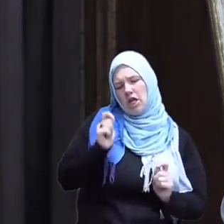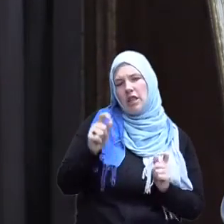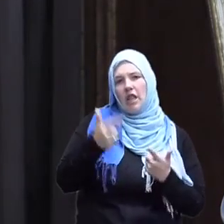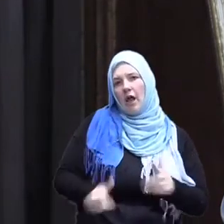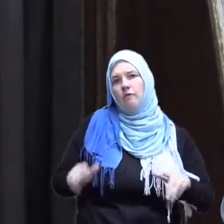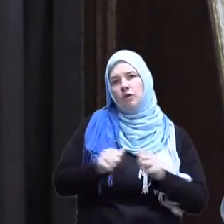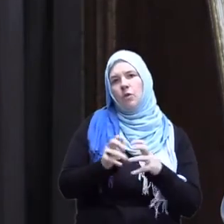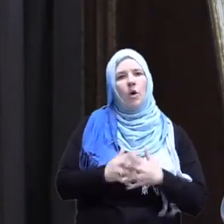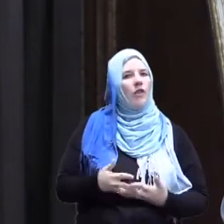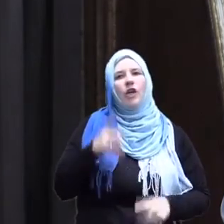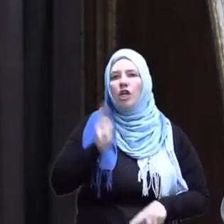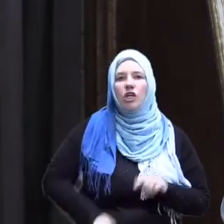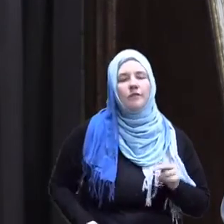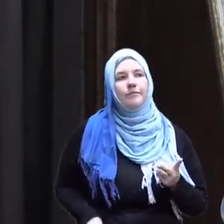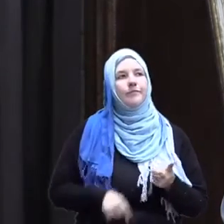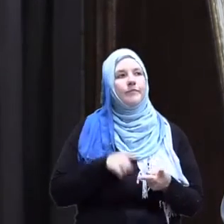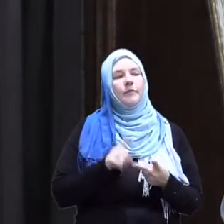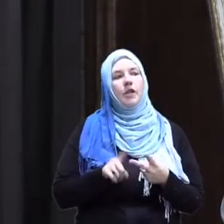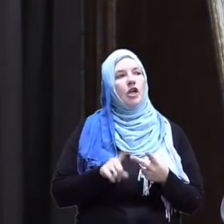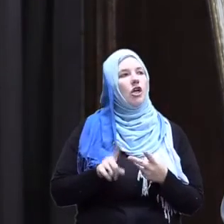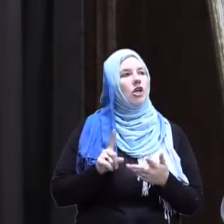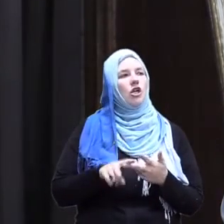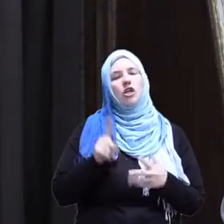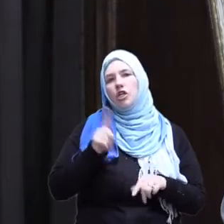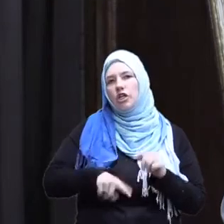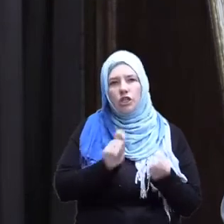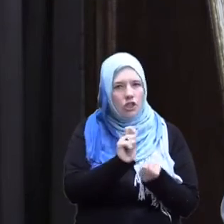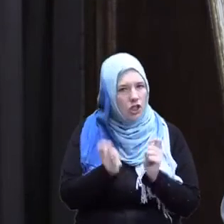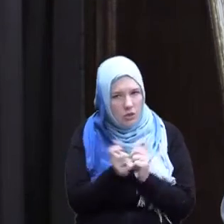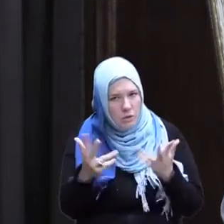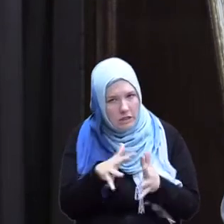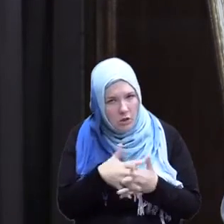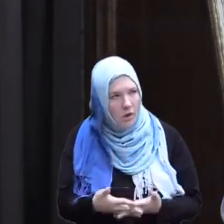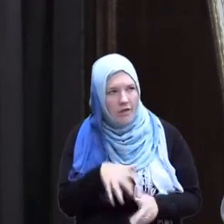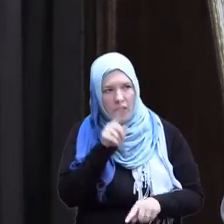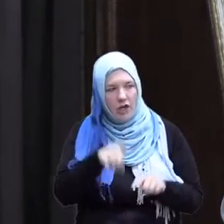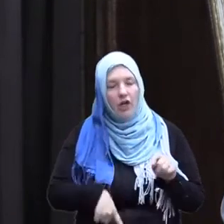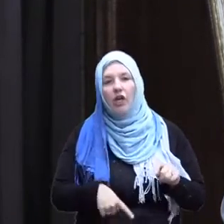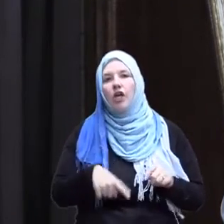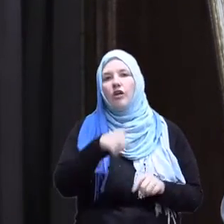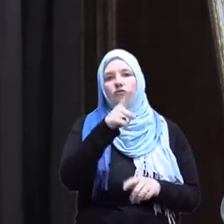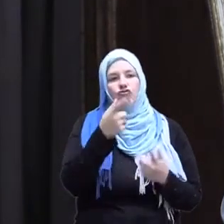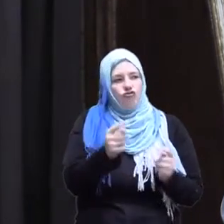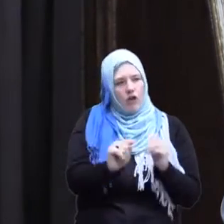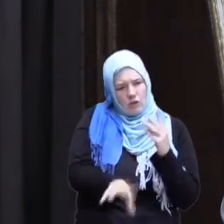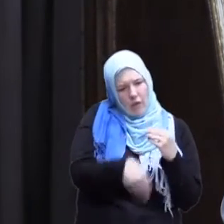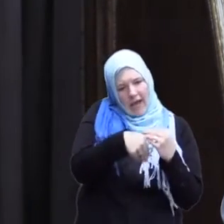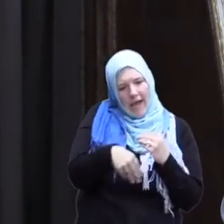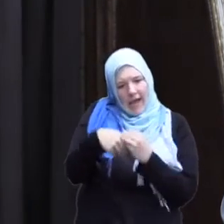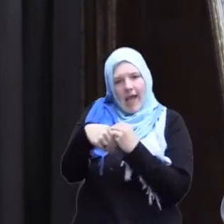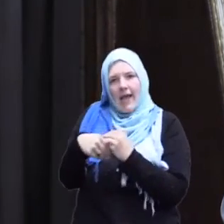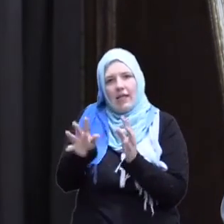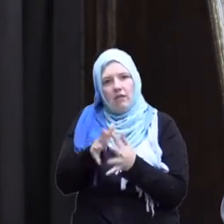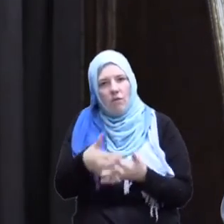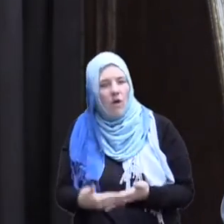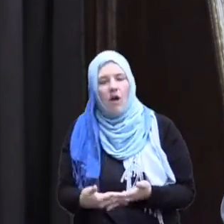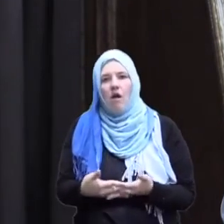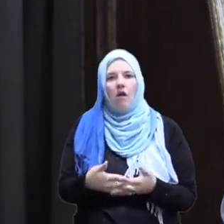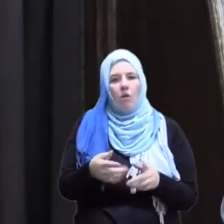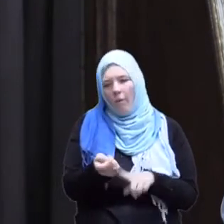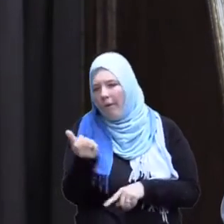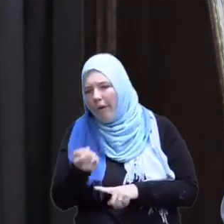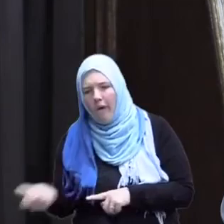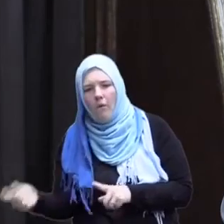couldn't. Tried to change what's in the book, they couldn't. Tried to add or take away from the book, they